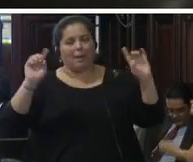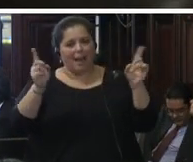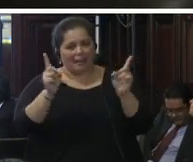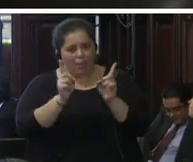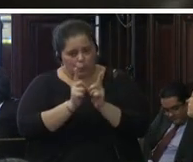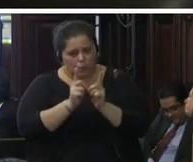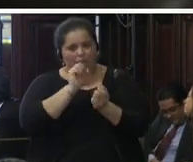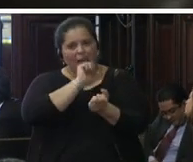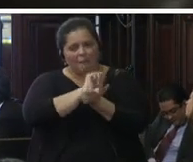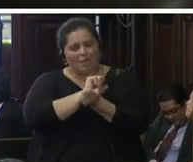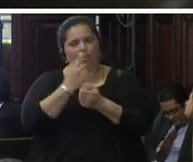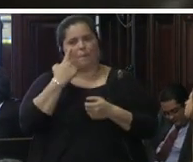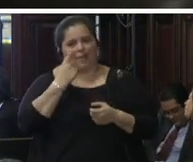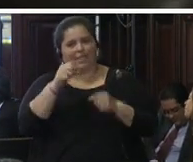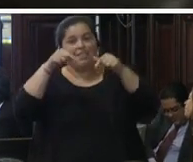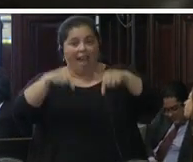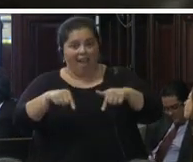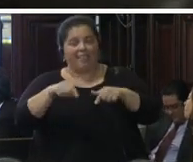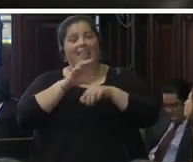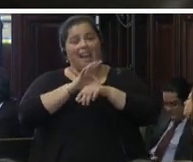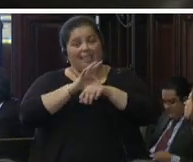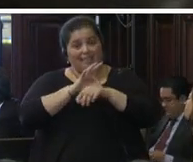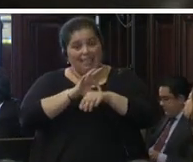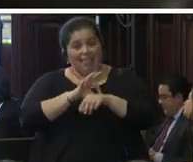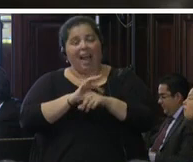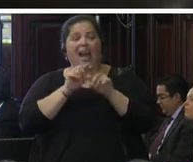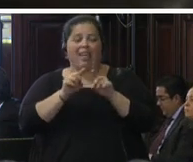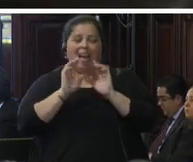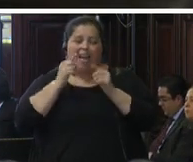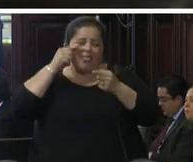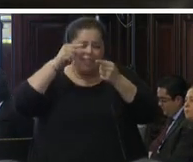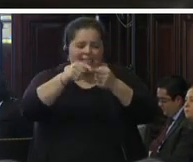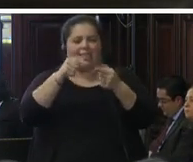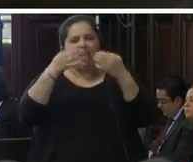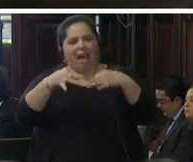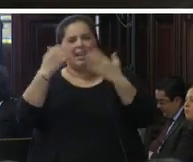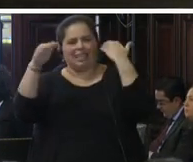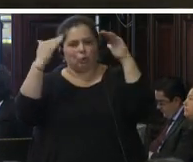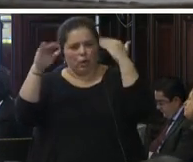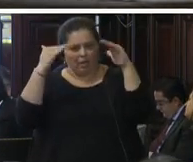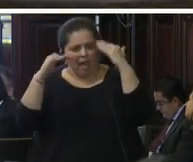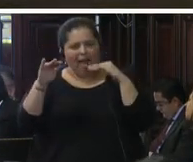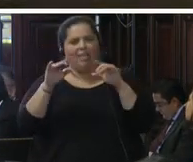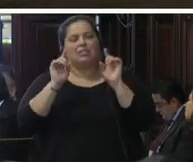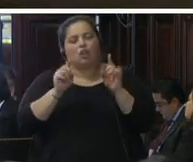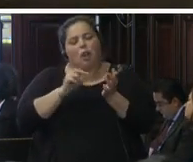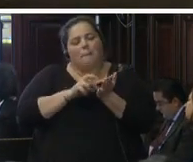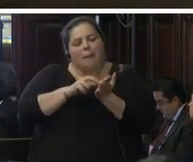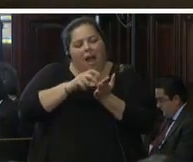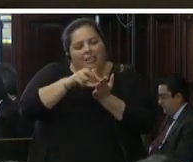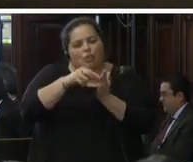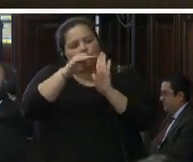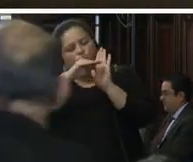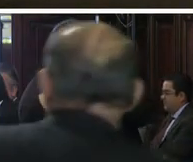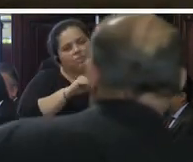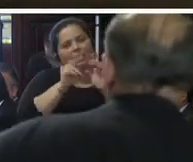is a guide directed to the authorities mainly with steps used in the hemisphere in the Americas cases